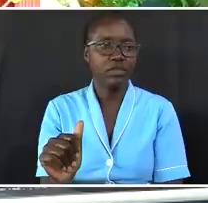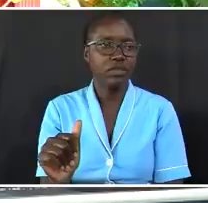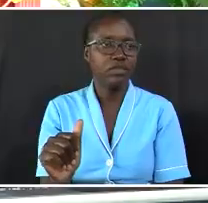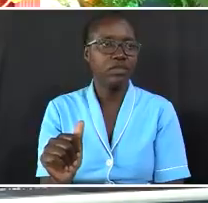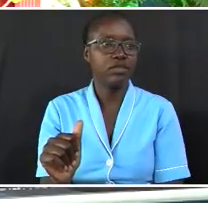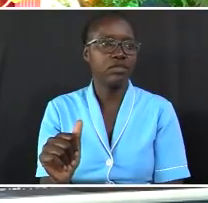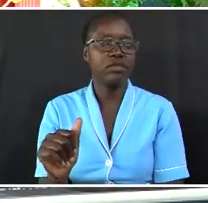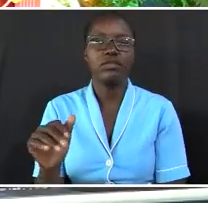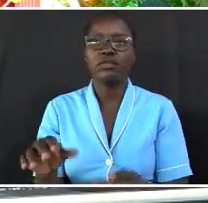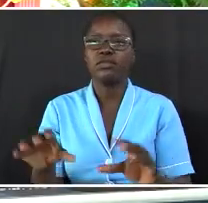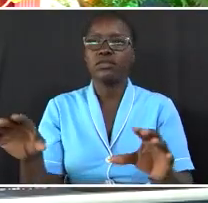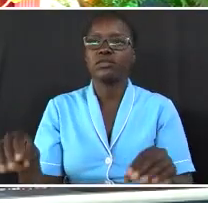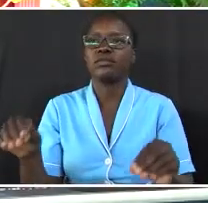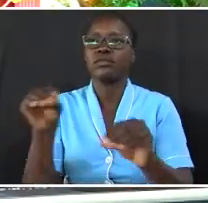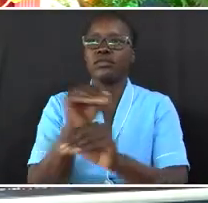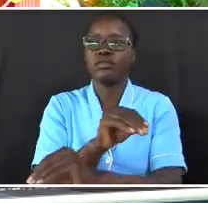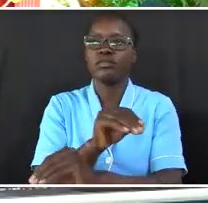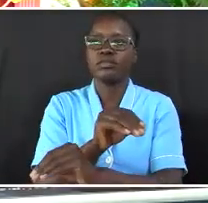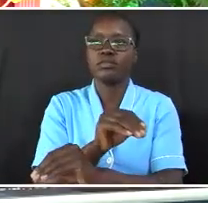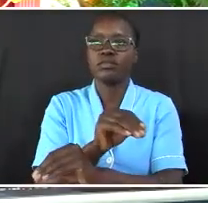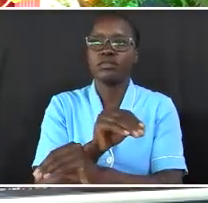says, take over,